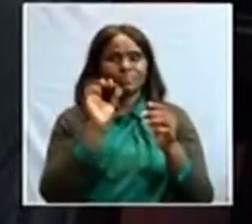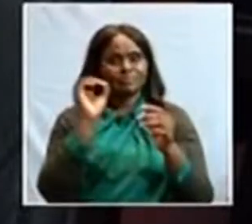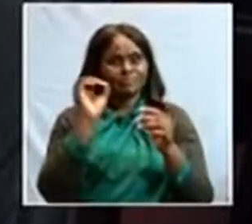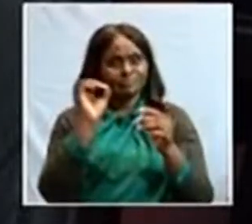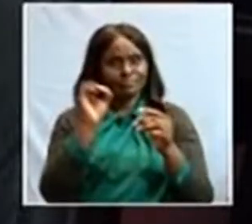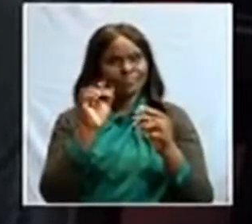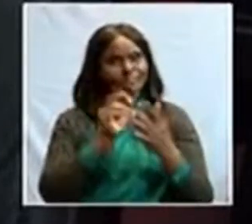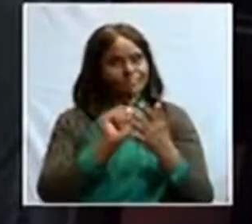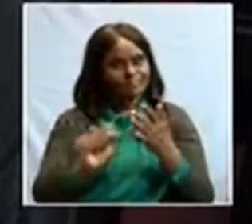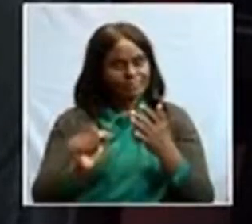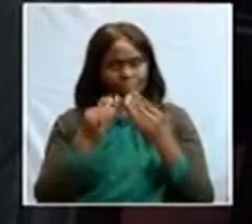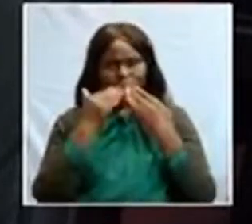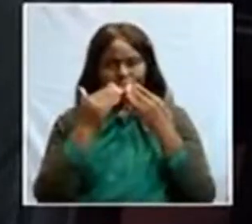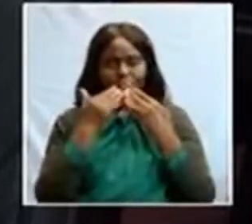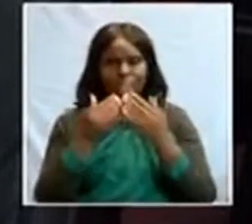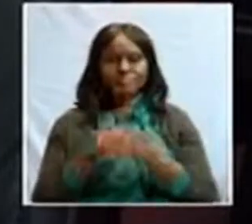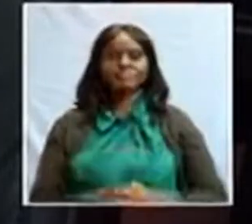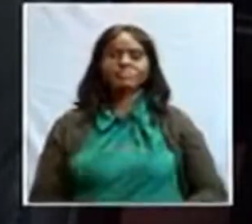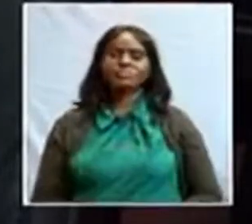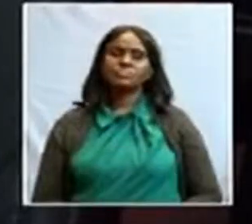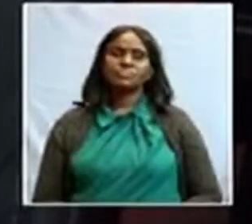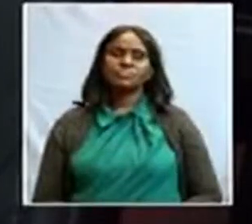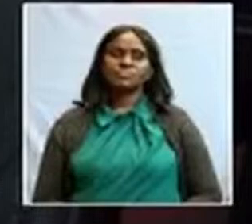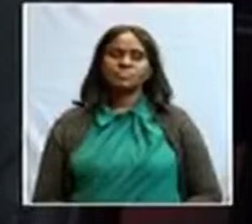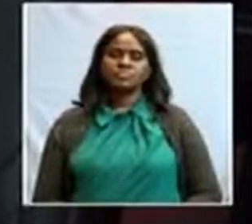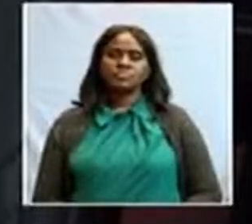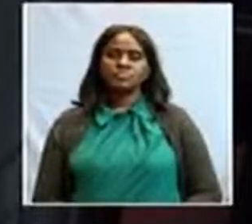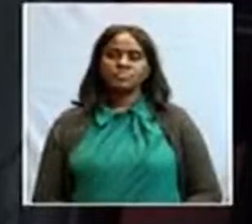authenticated. Thank you.